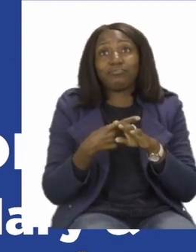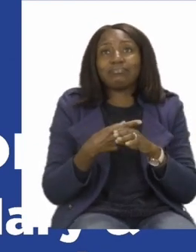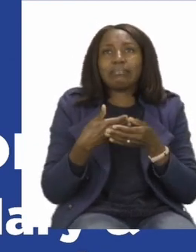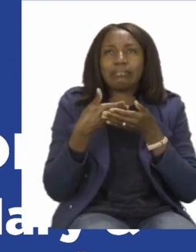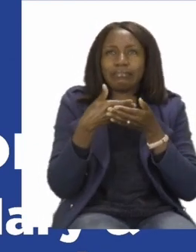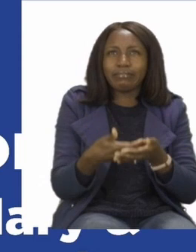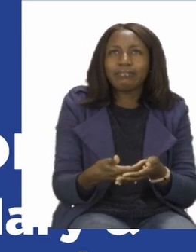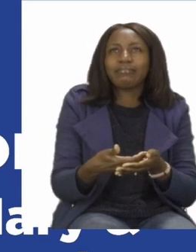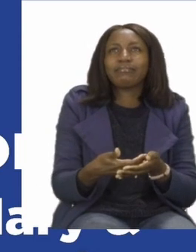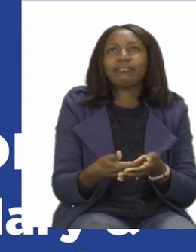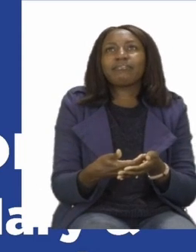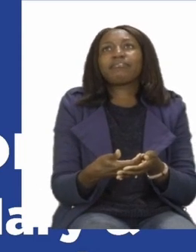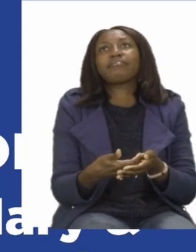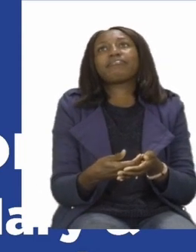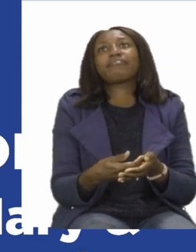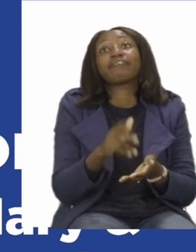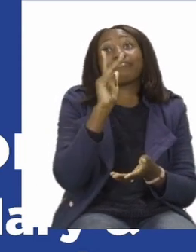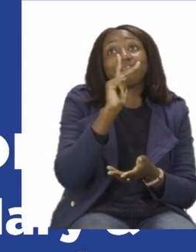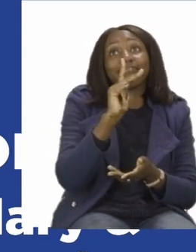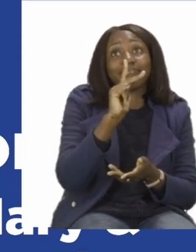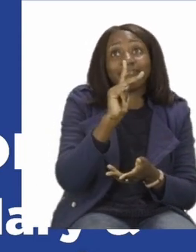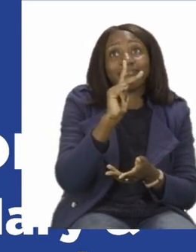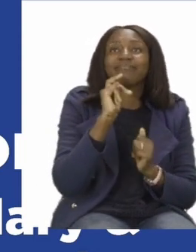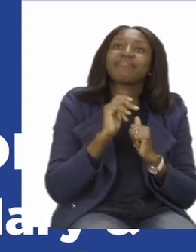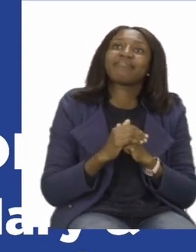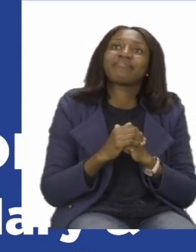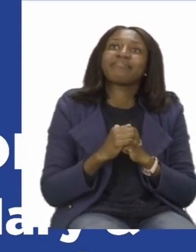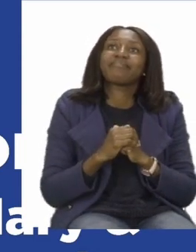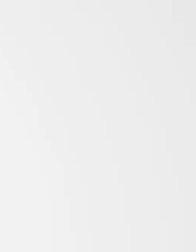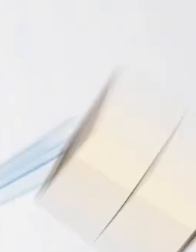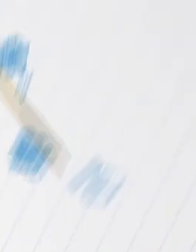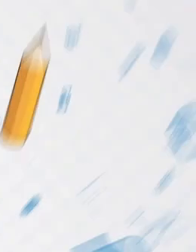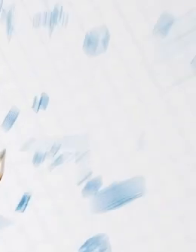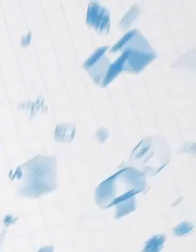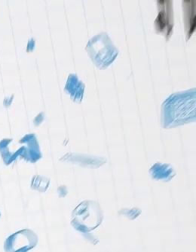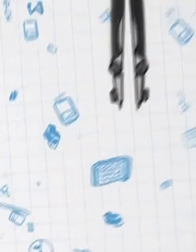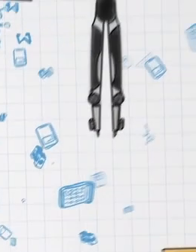words, maths, and phonics.